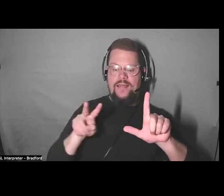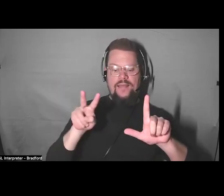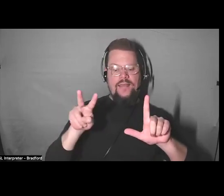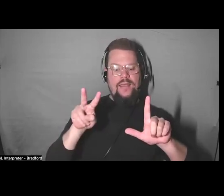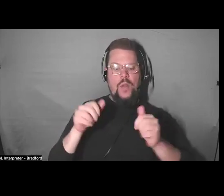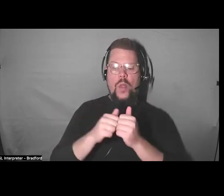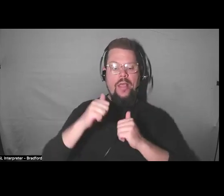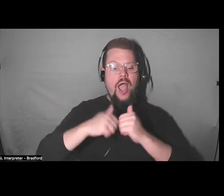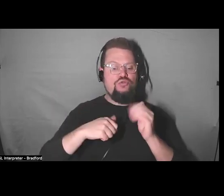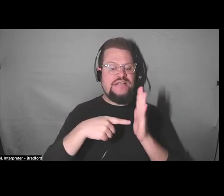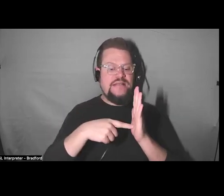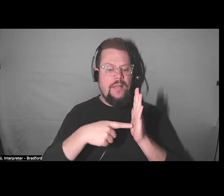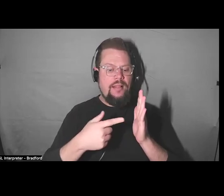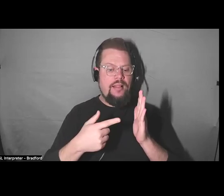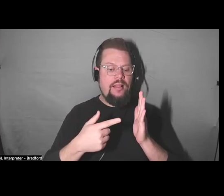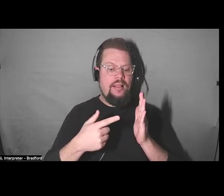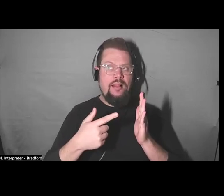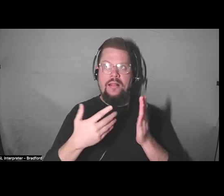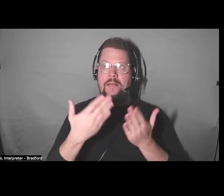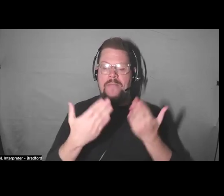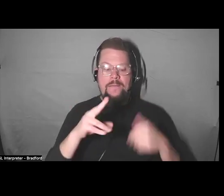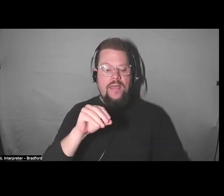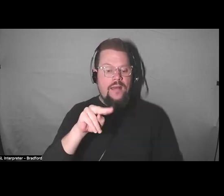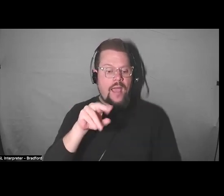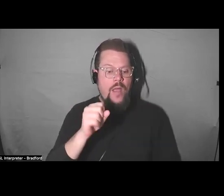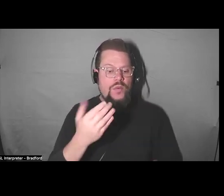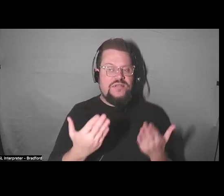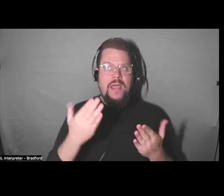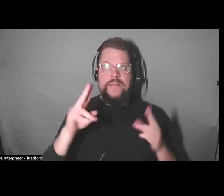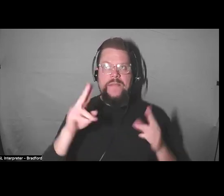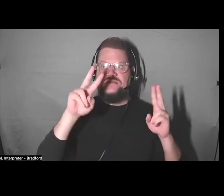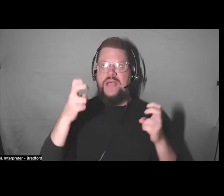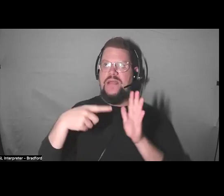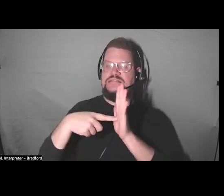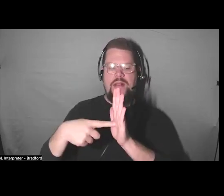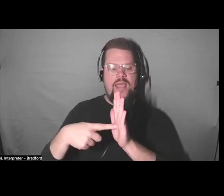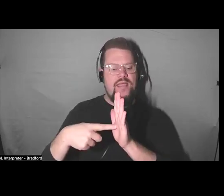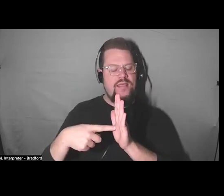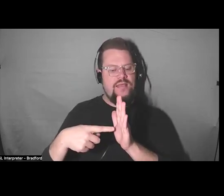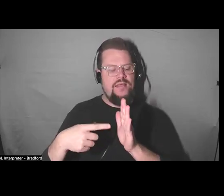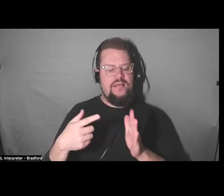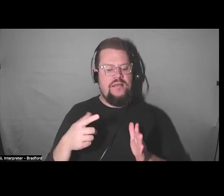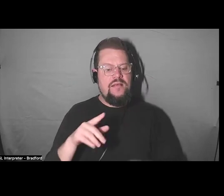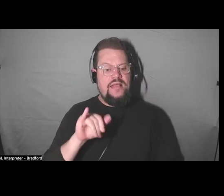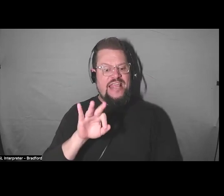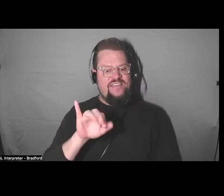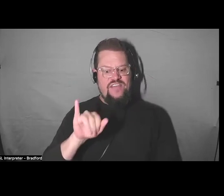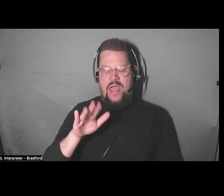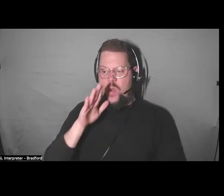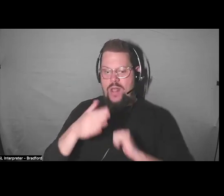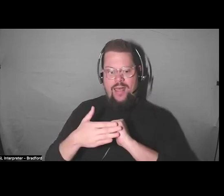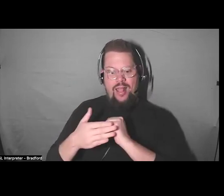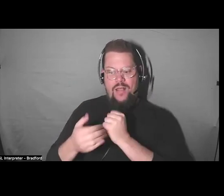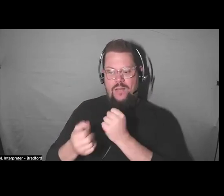maybe a lot of nouns, maybe a topic display with words all related to one topic, if that's the thing that's going to